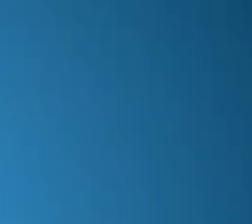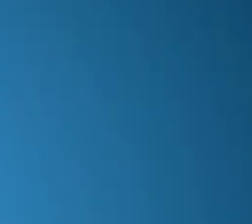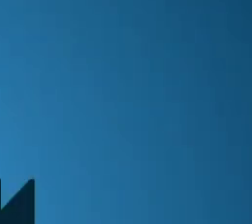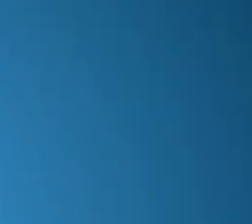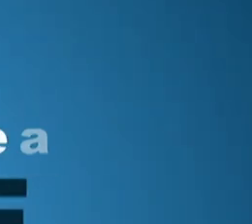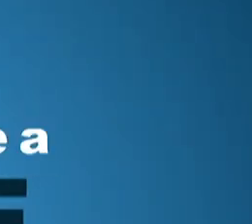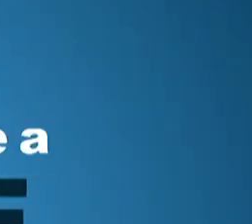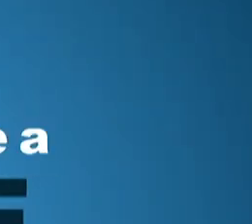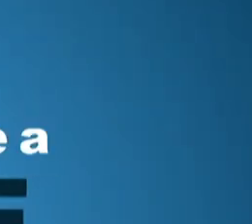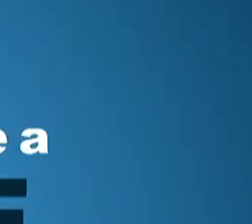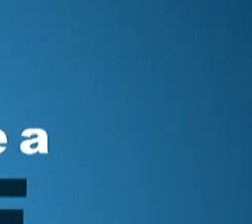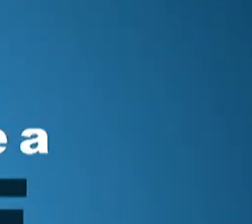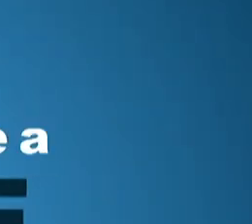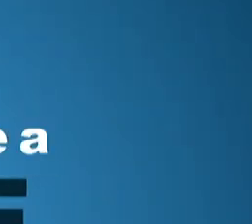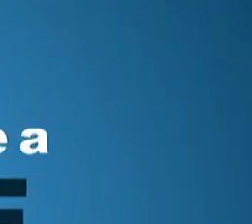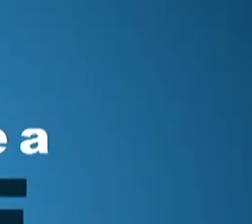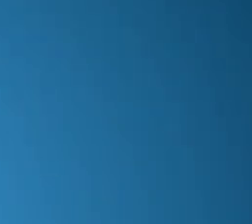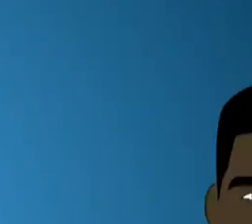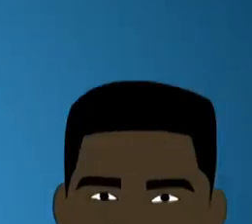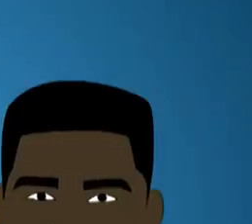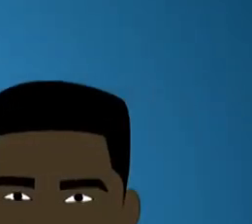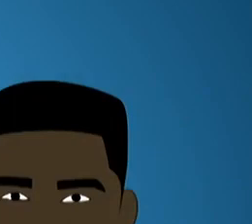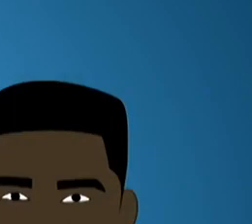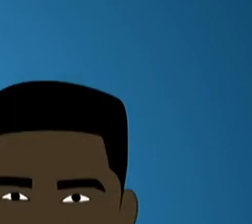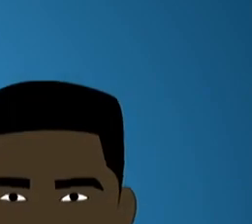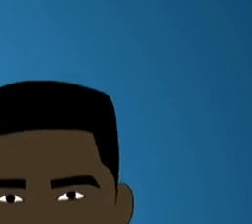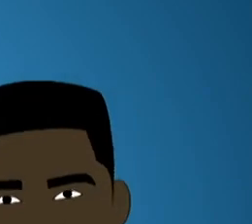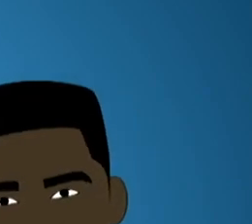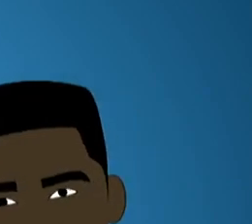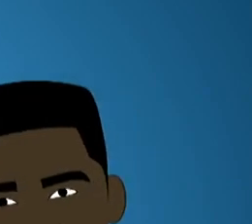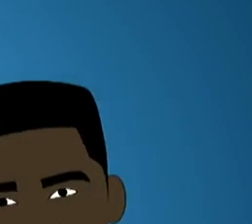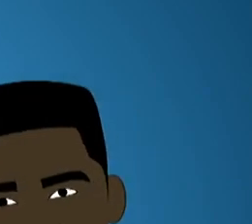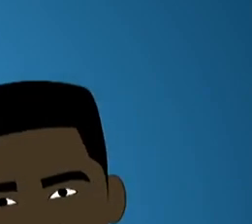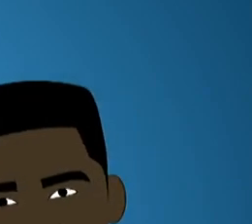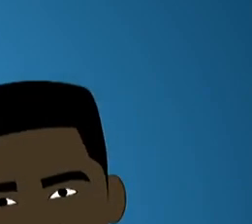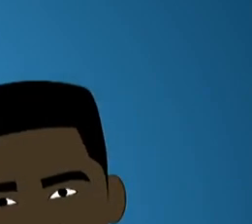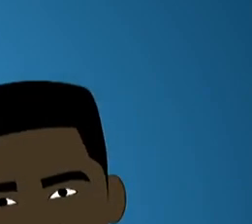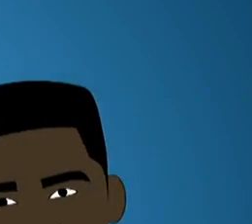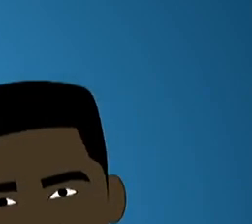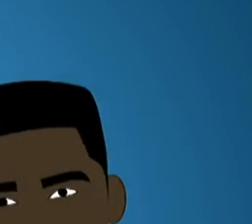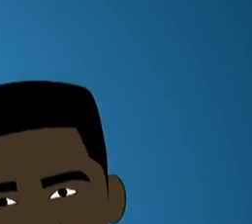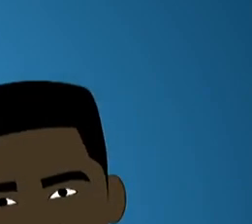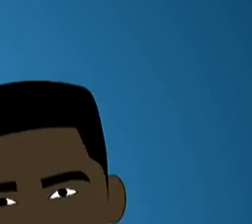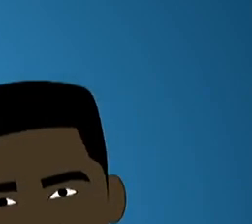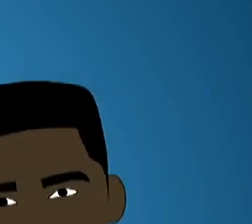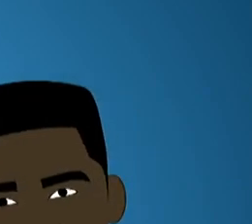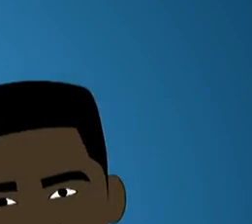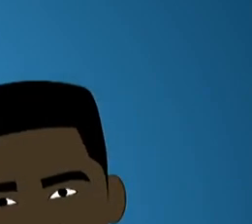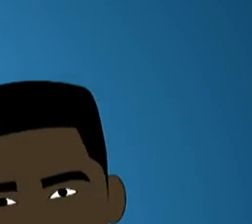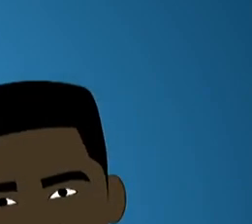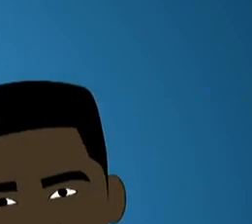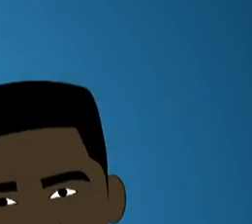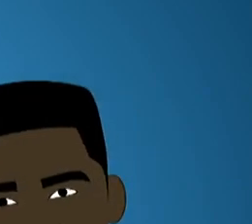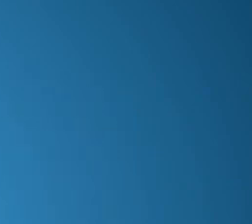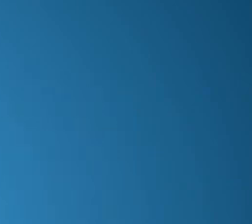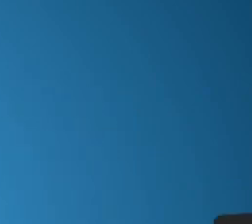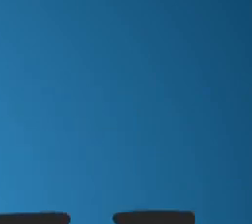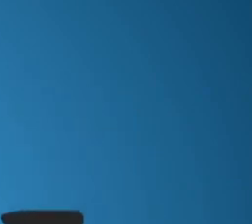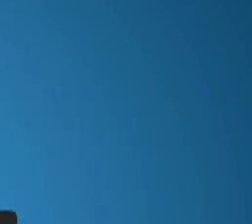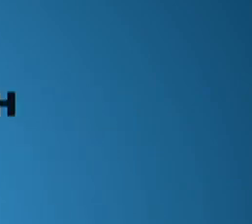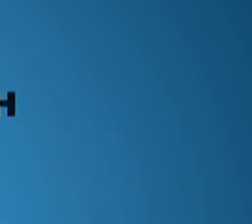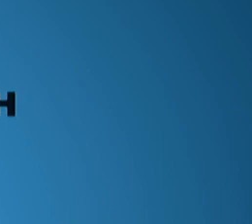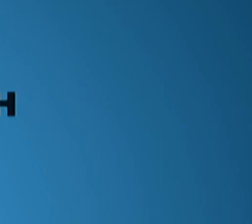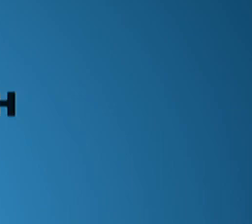as well as acquire a stake in the system and an appreciation that they too can affect politics and policy.